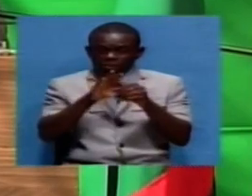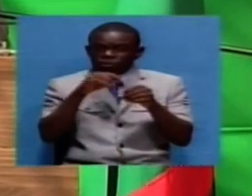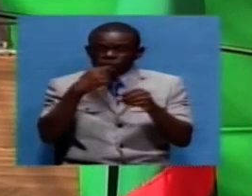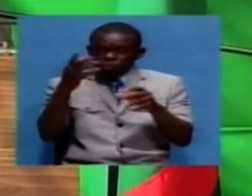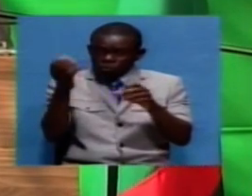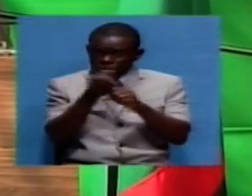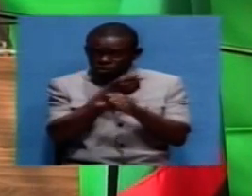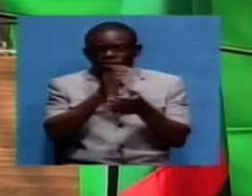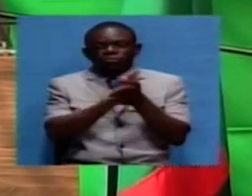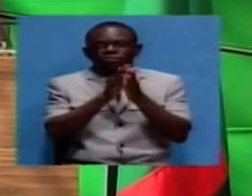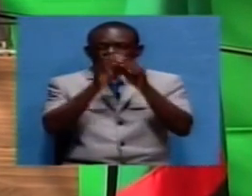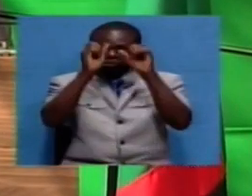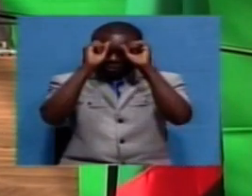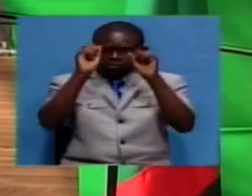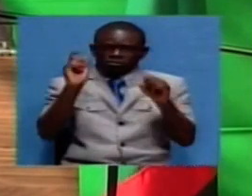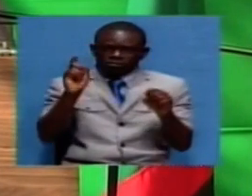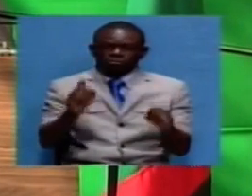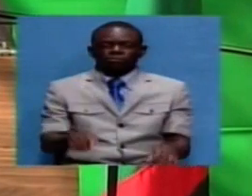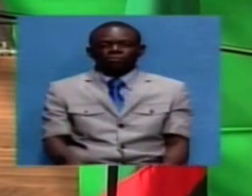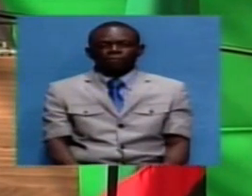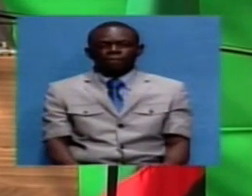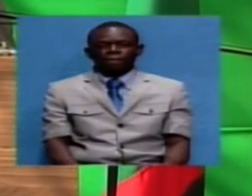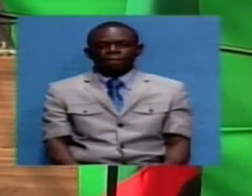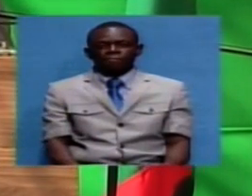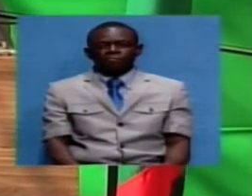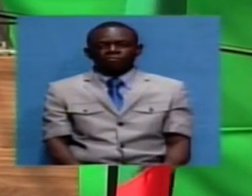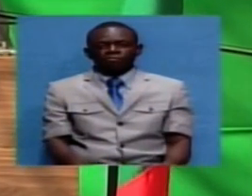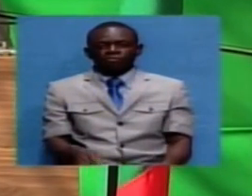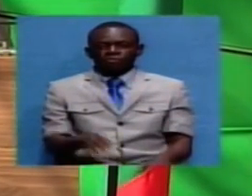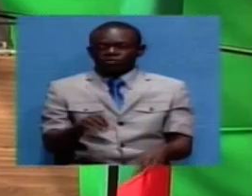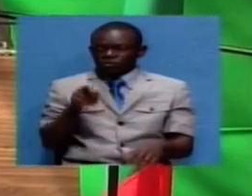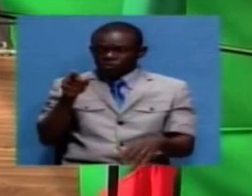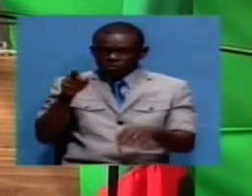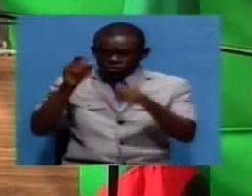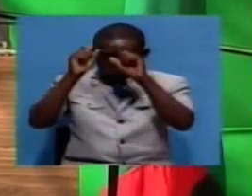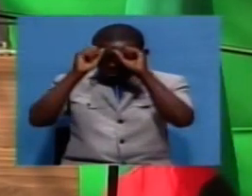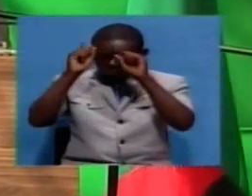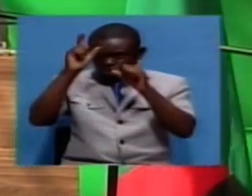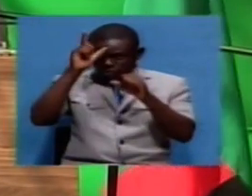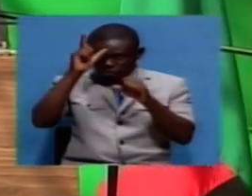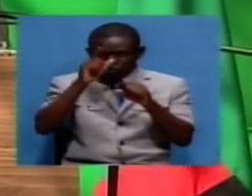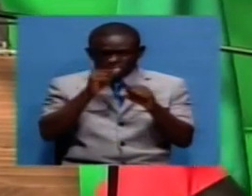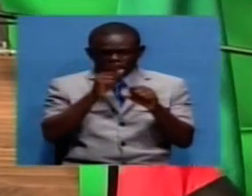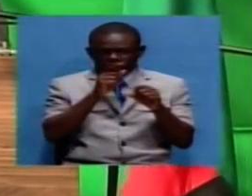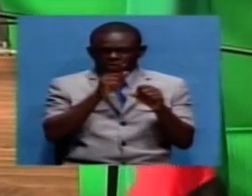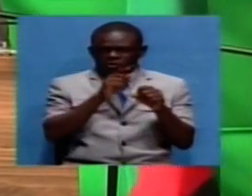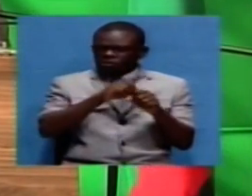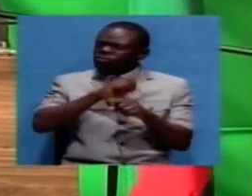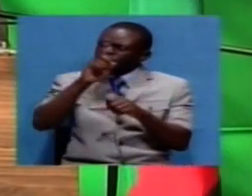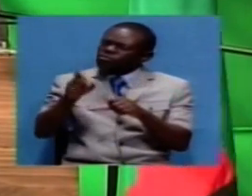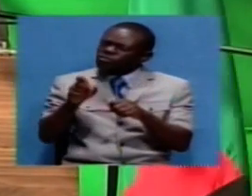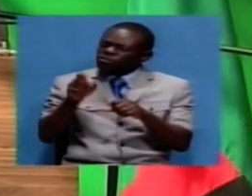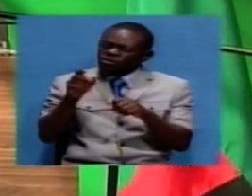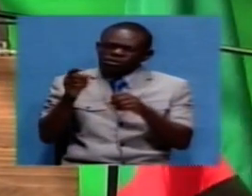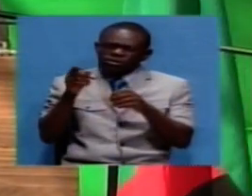invoke Article 31 will scare away donors and investors, President Lungu said he's not ready to sacrifice Zambians for